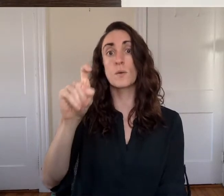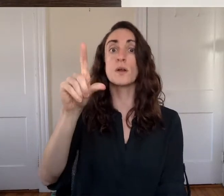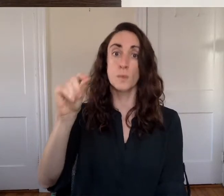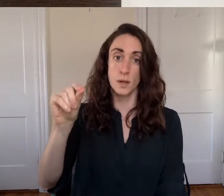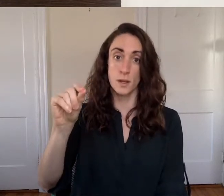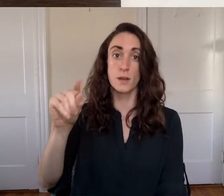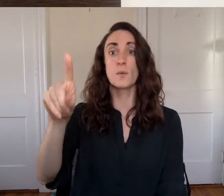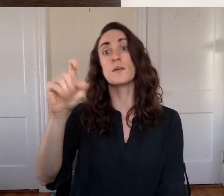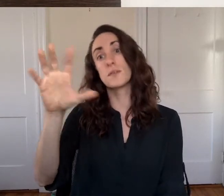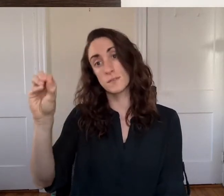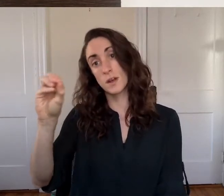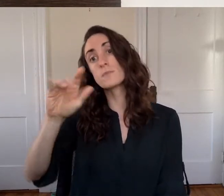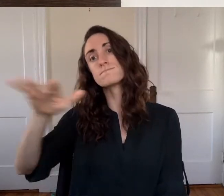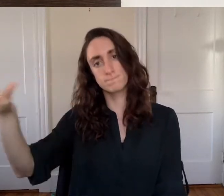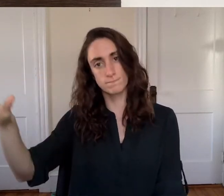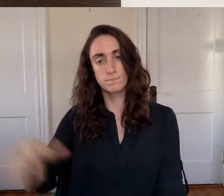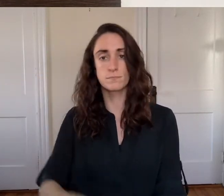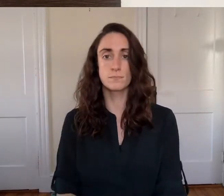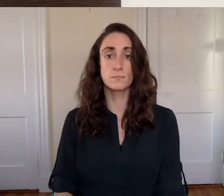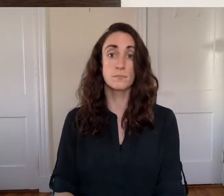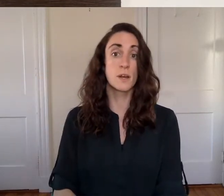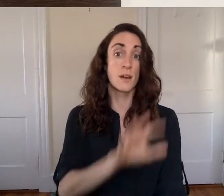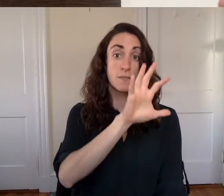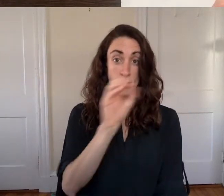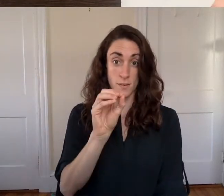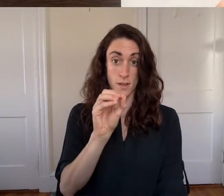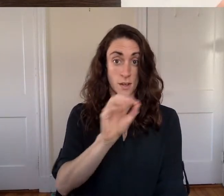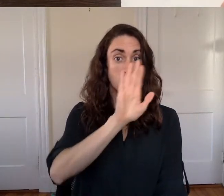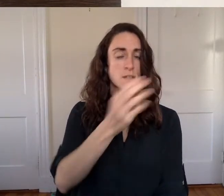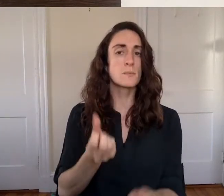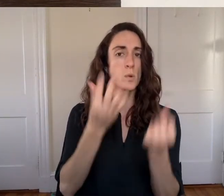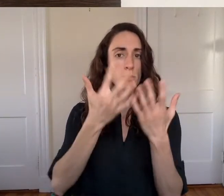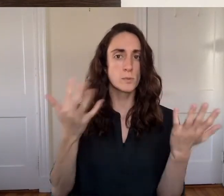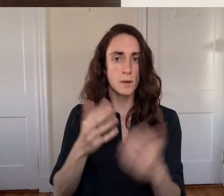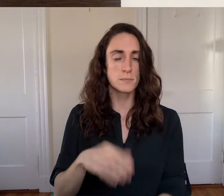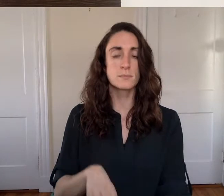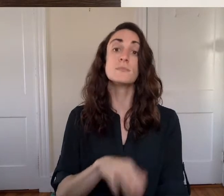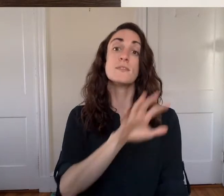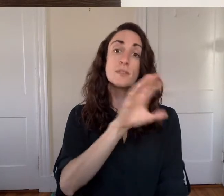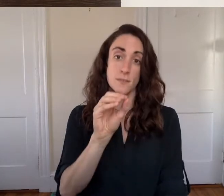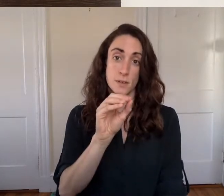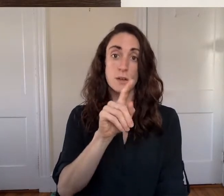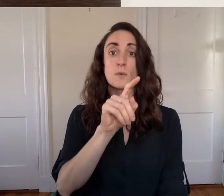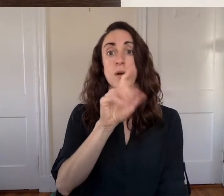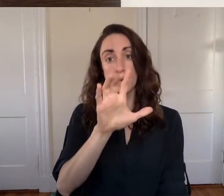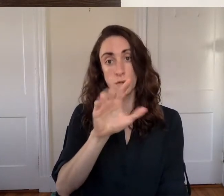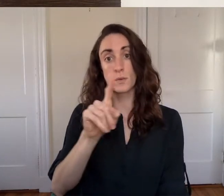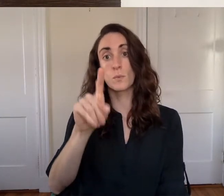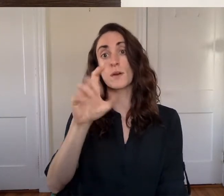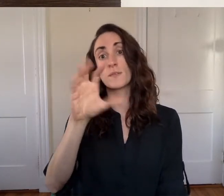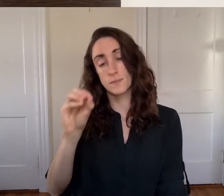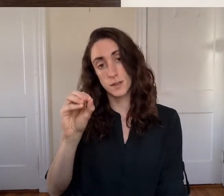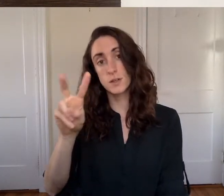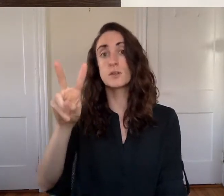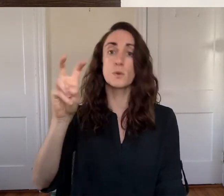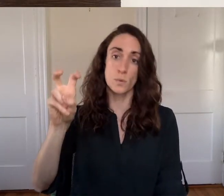multiples of 50 would be 50, 100, 150, 200, etc.